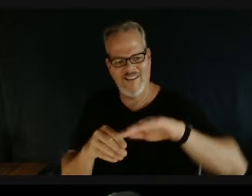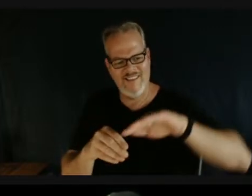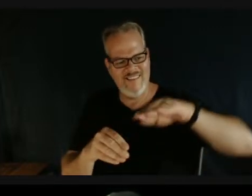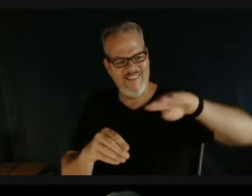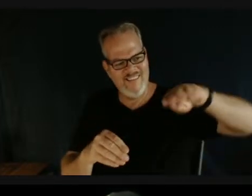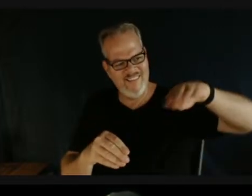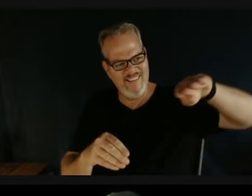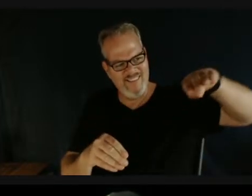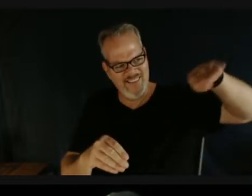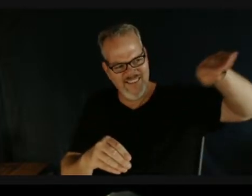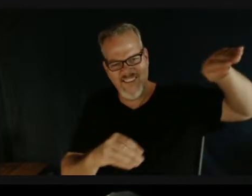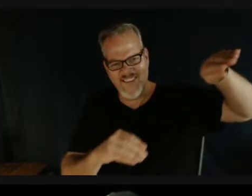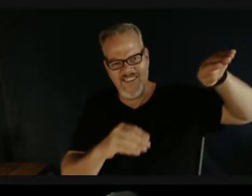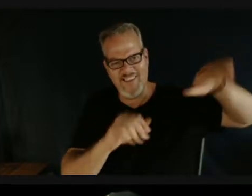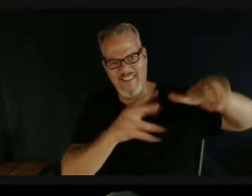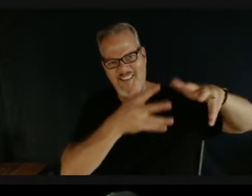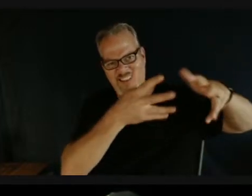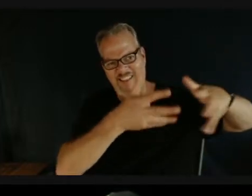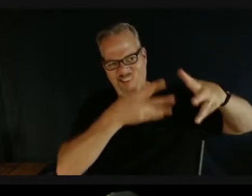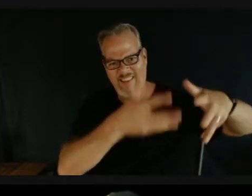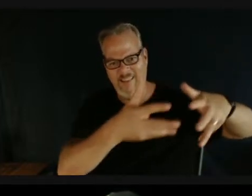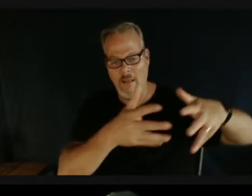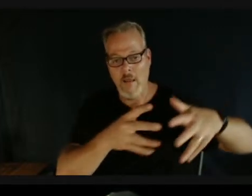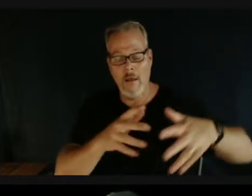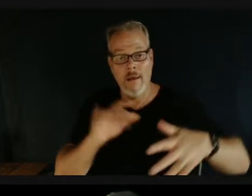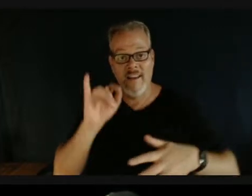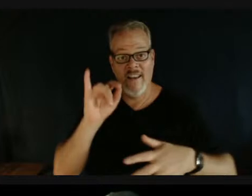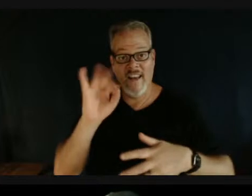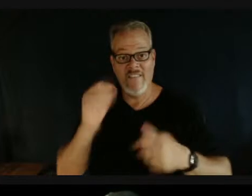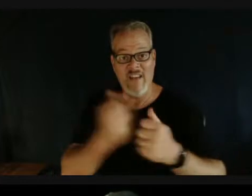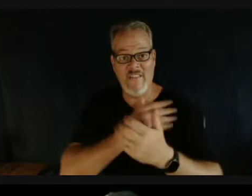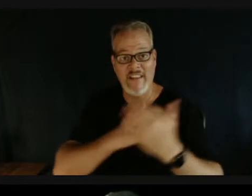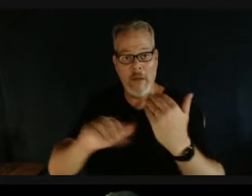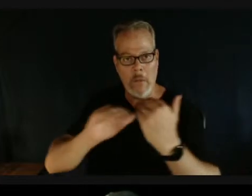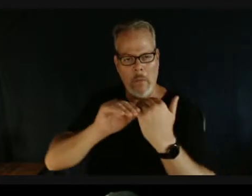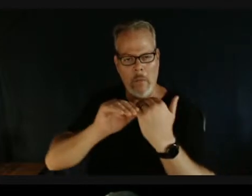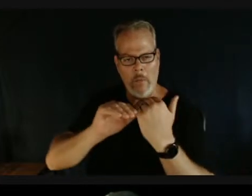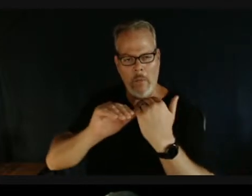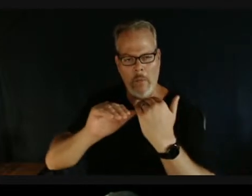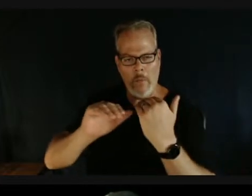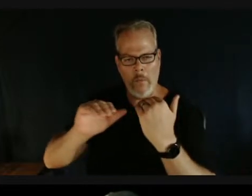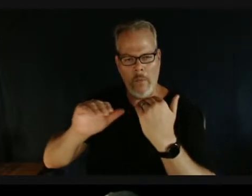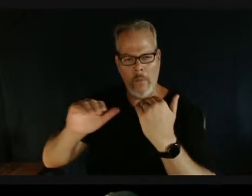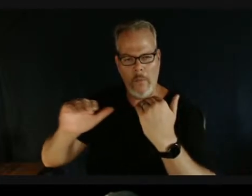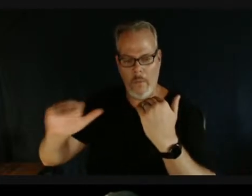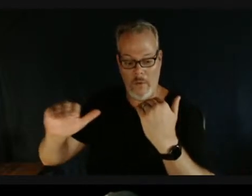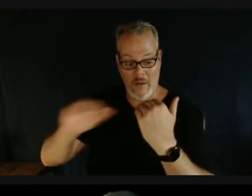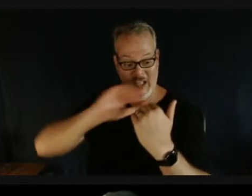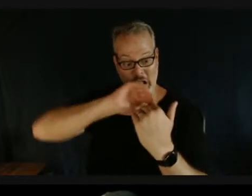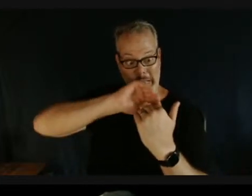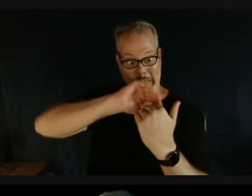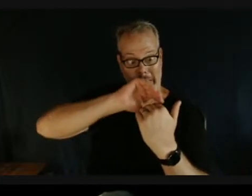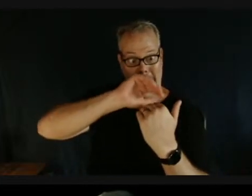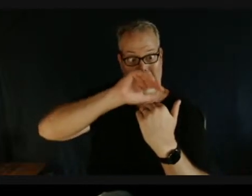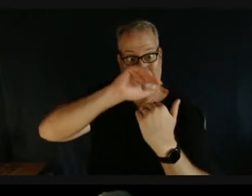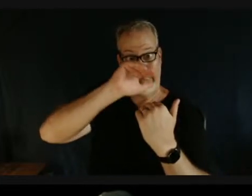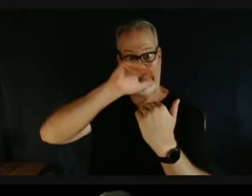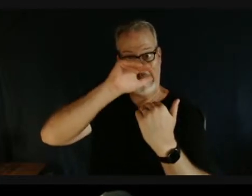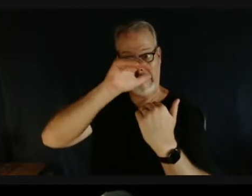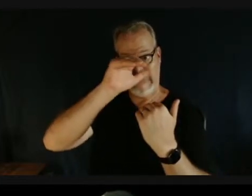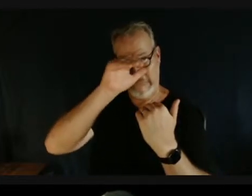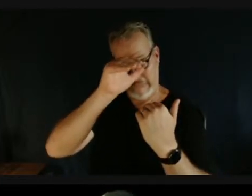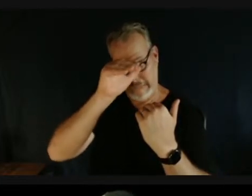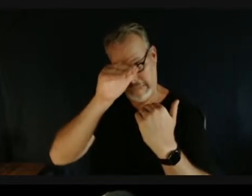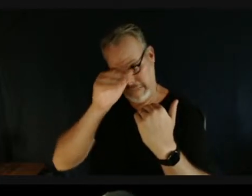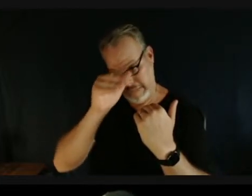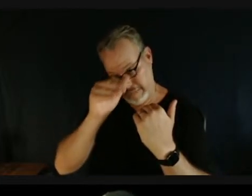wall. Right? If this was all flat land, all this stuff would be down, forming the back slope of this hill, but